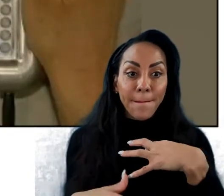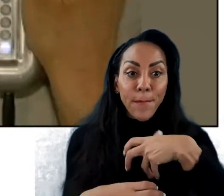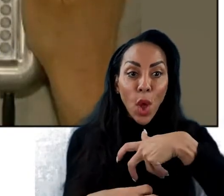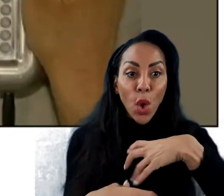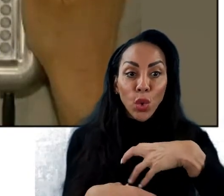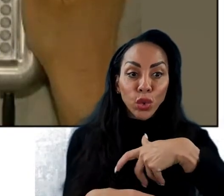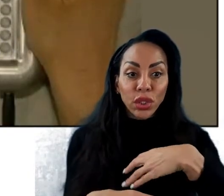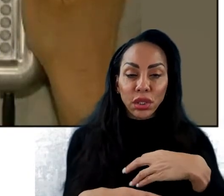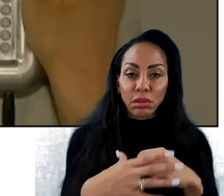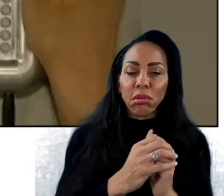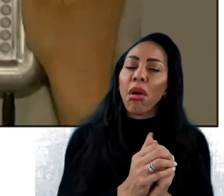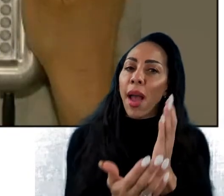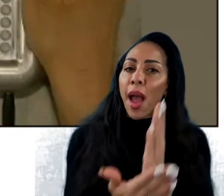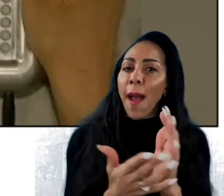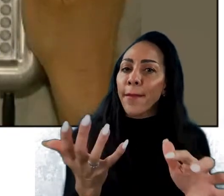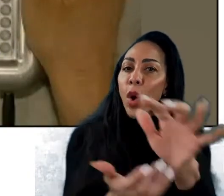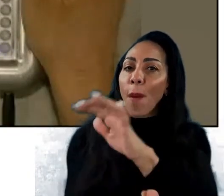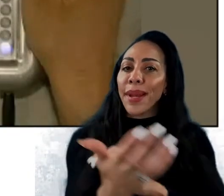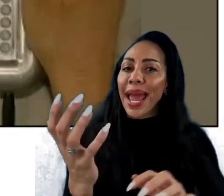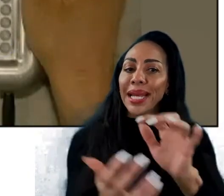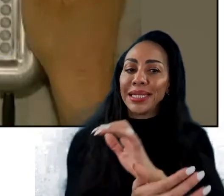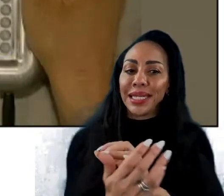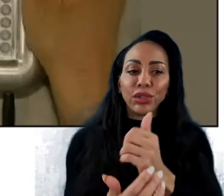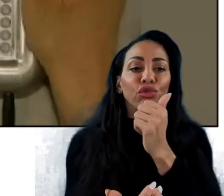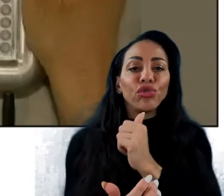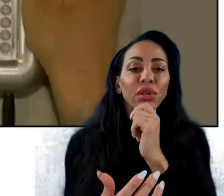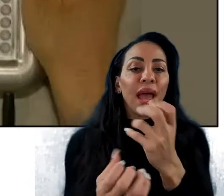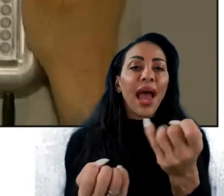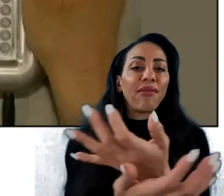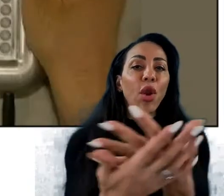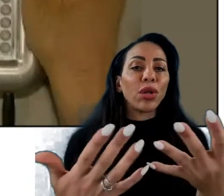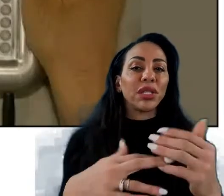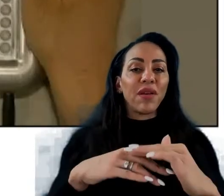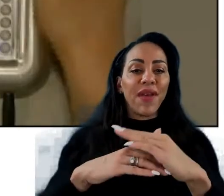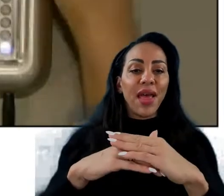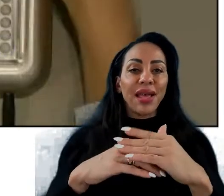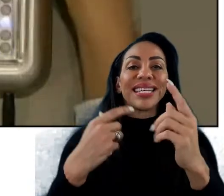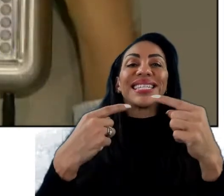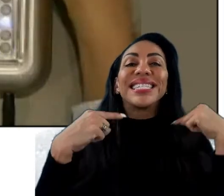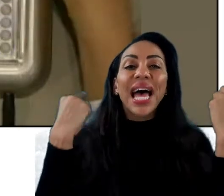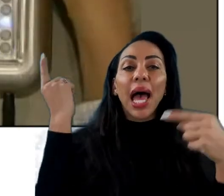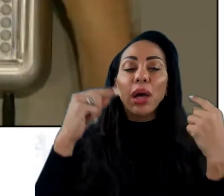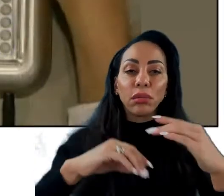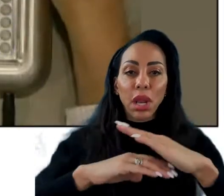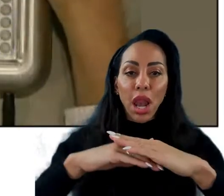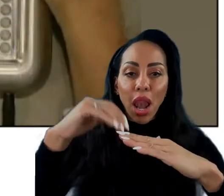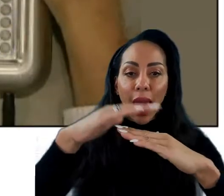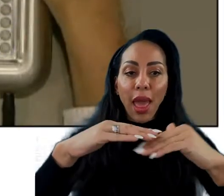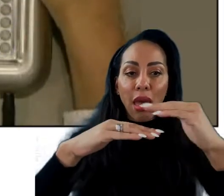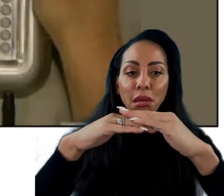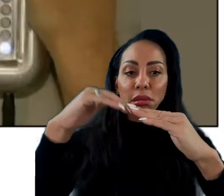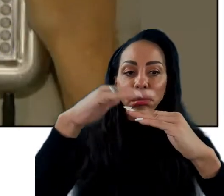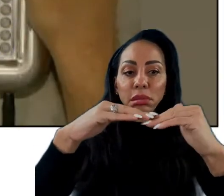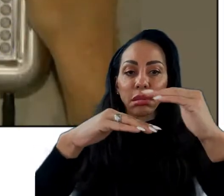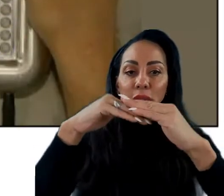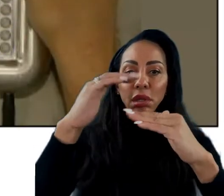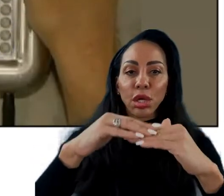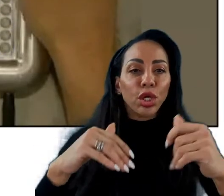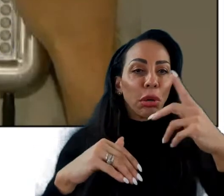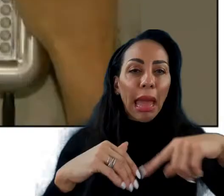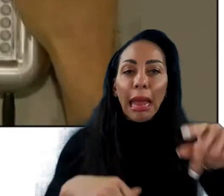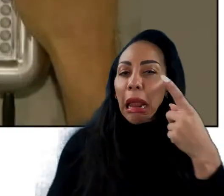Although it's quite complicated to use, there's many layers of sounds and play modes. There's lots of fun to be had just exploring what's